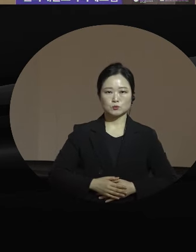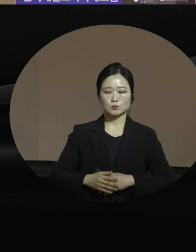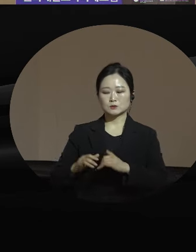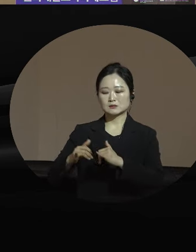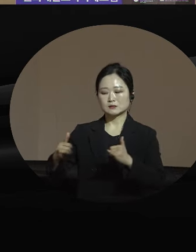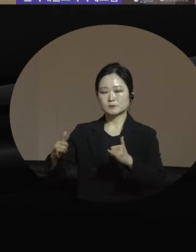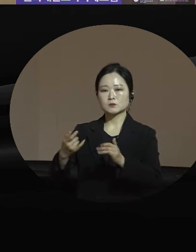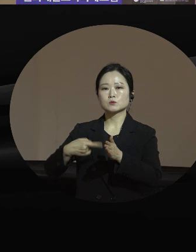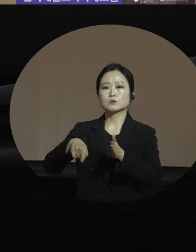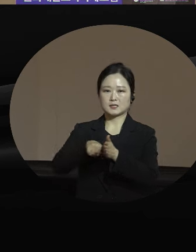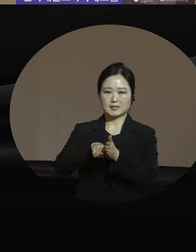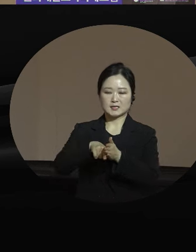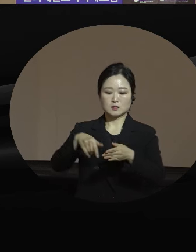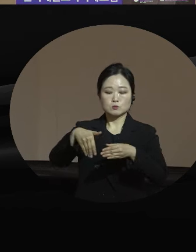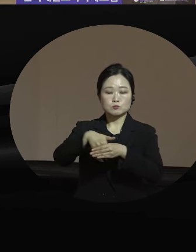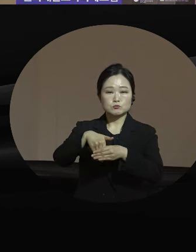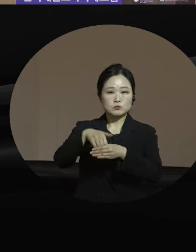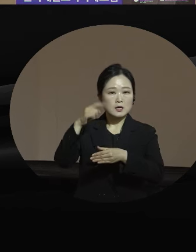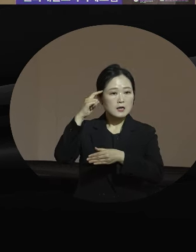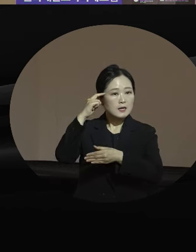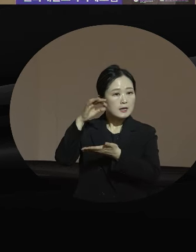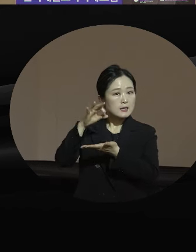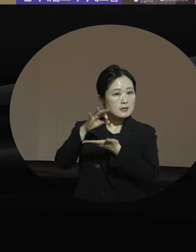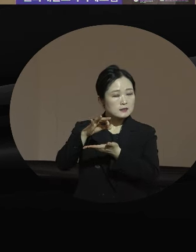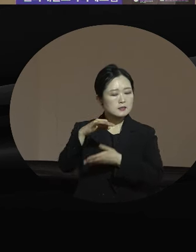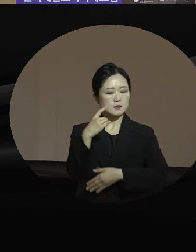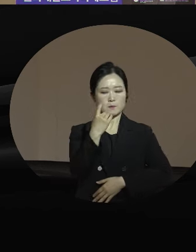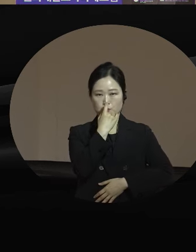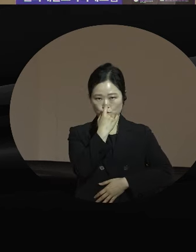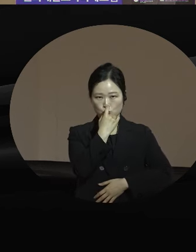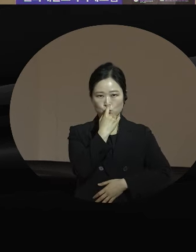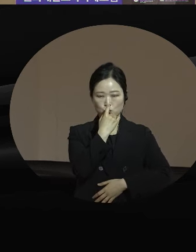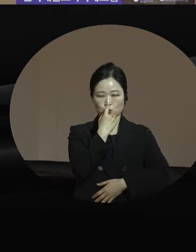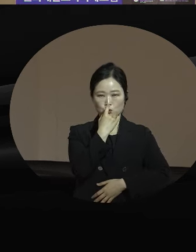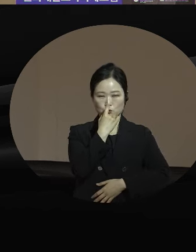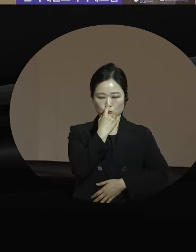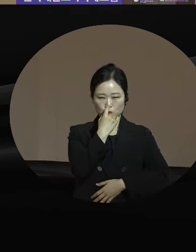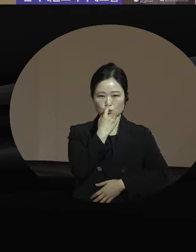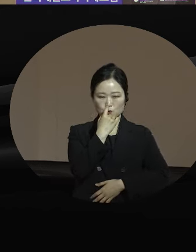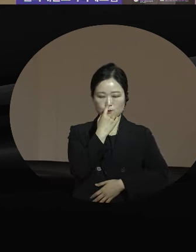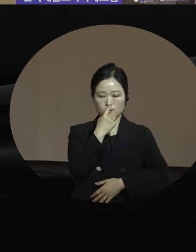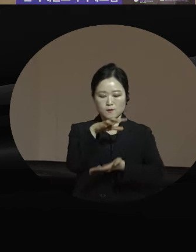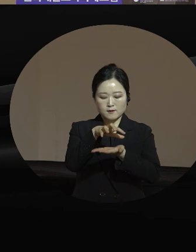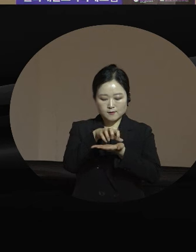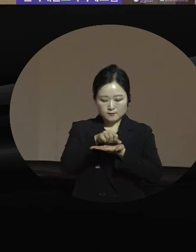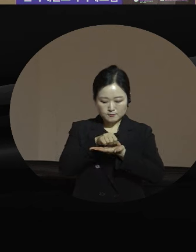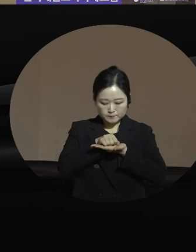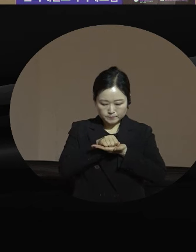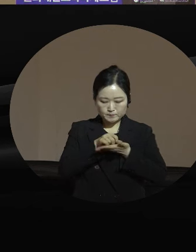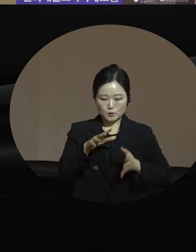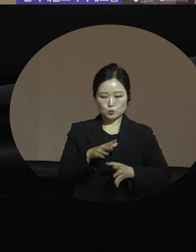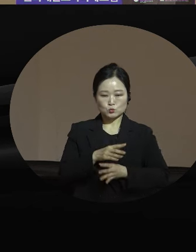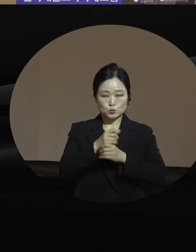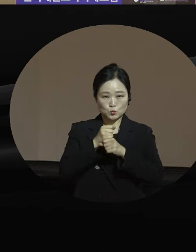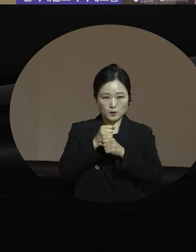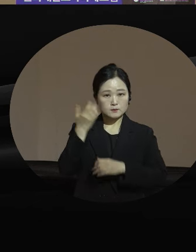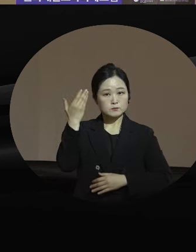for acquiring and mastering the cultural values of the nation and humanity and its